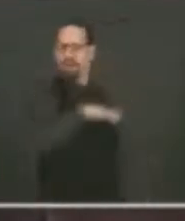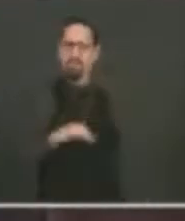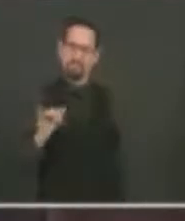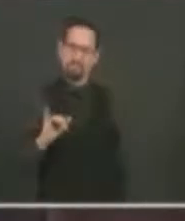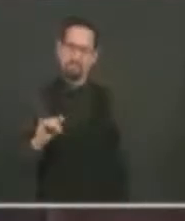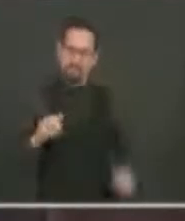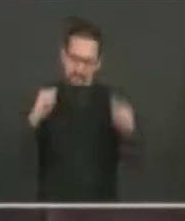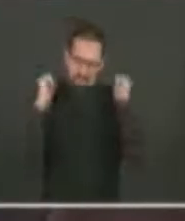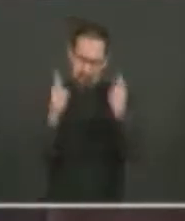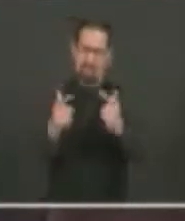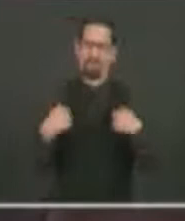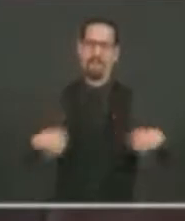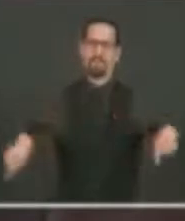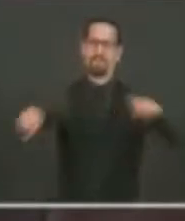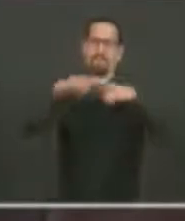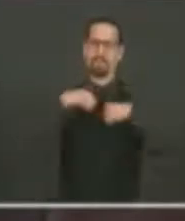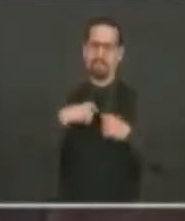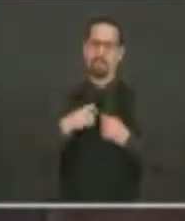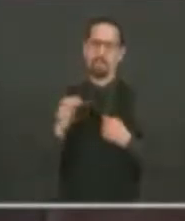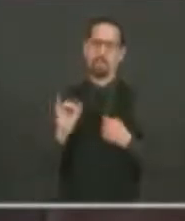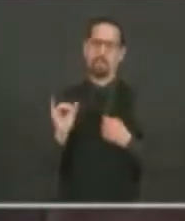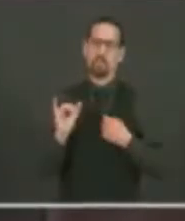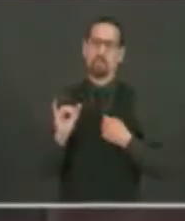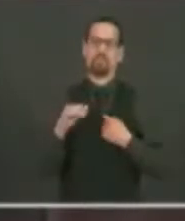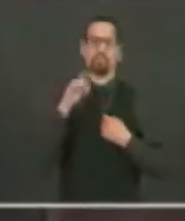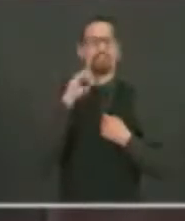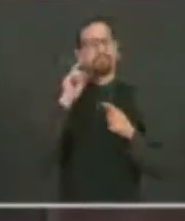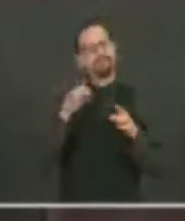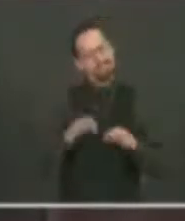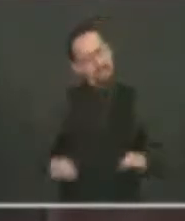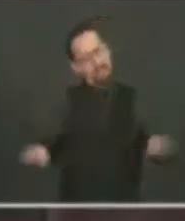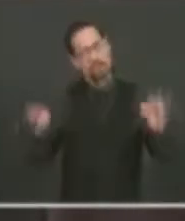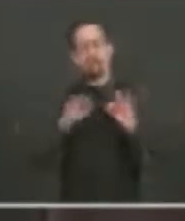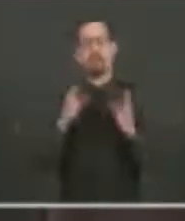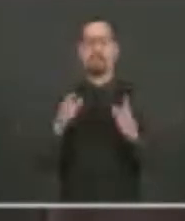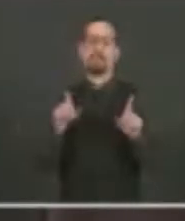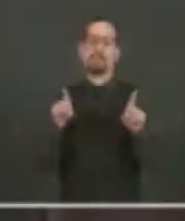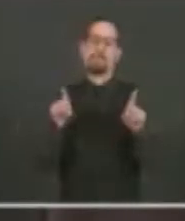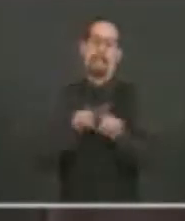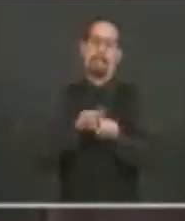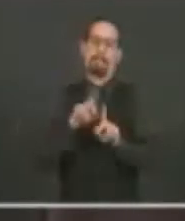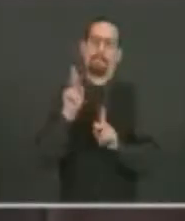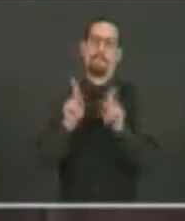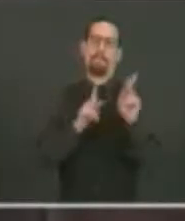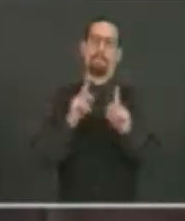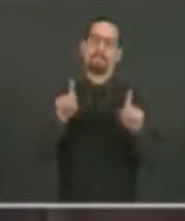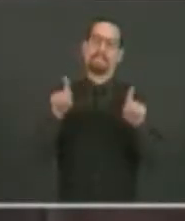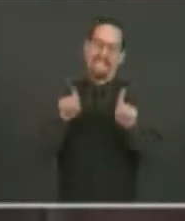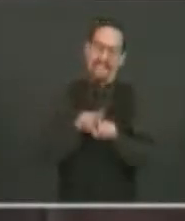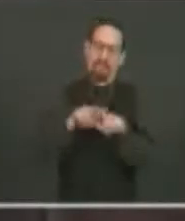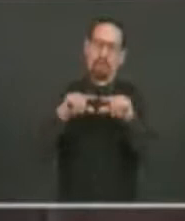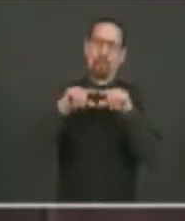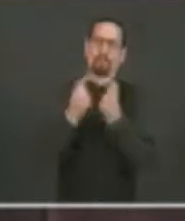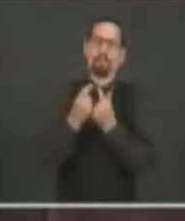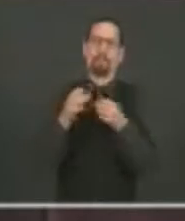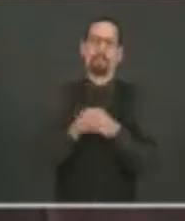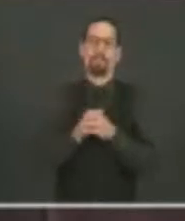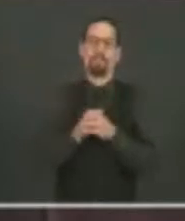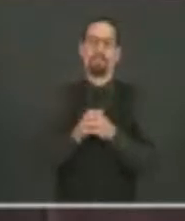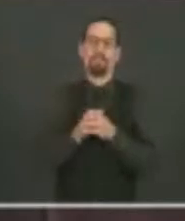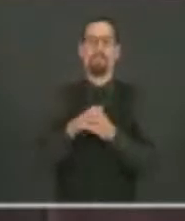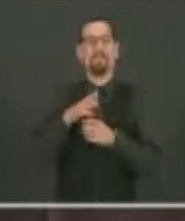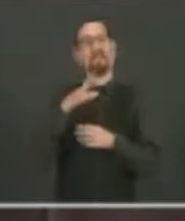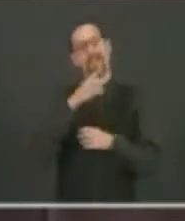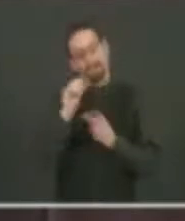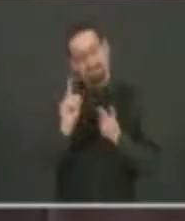vigilant about keeping our groups consistent and small, and wearing your masks. Those